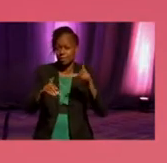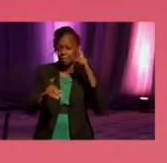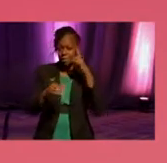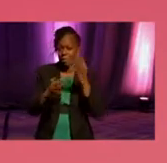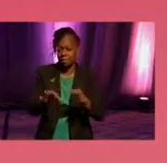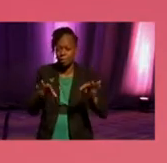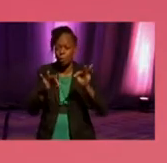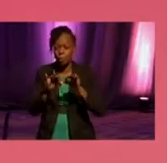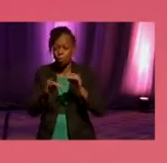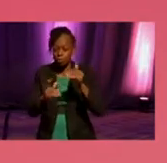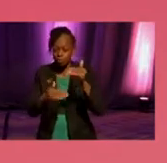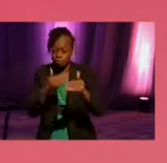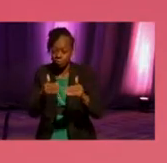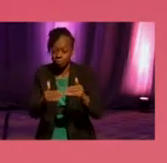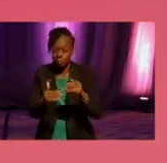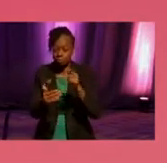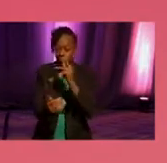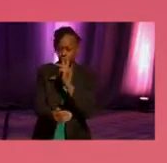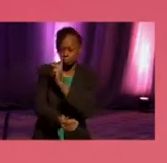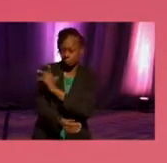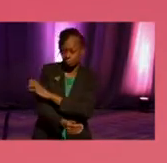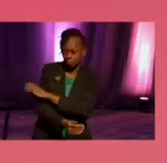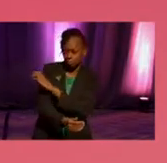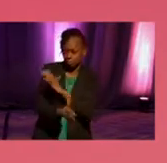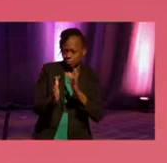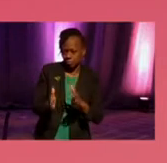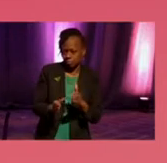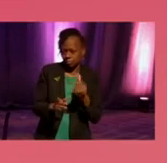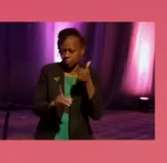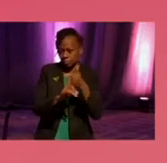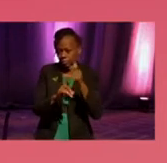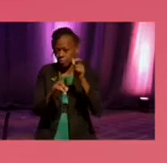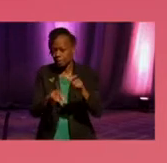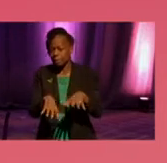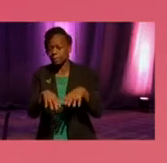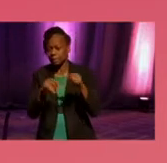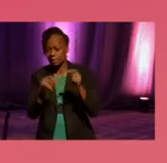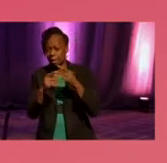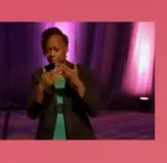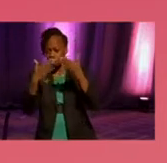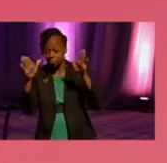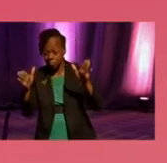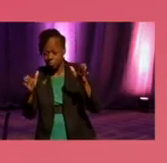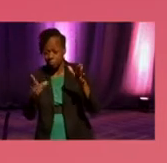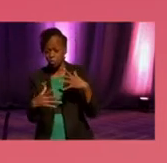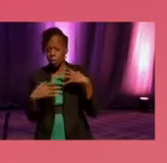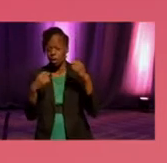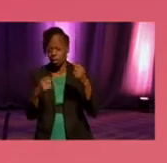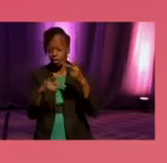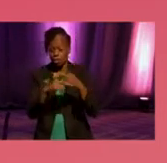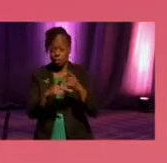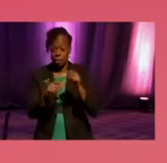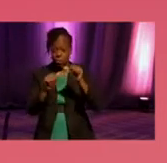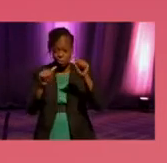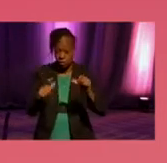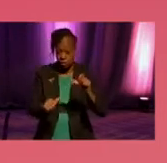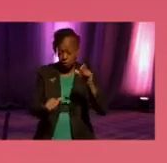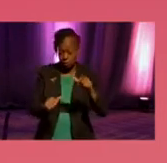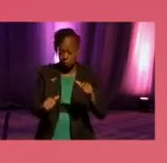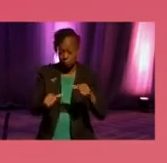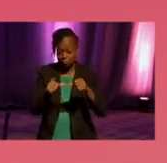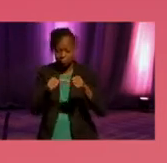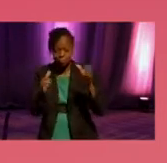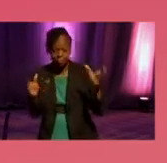that clinicians need to take. And I think just overall as a healthcare system, we need to continue to encourage these types